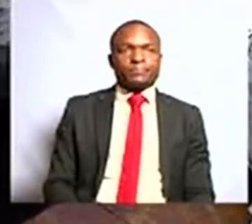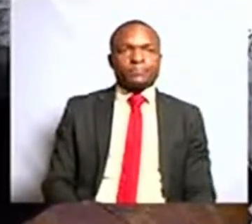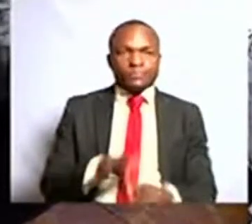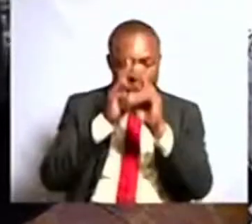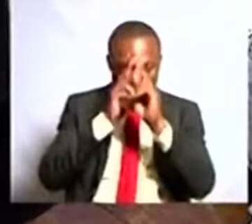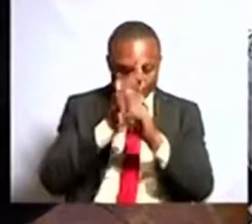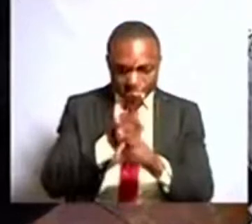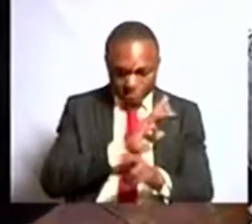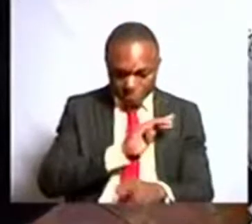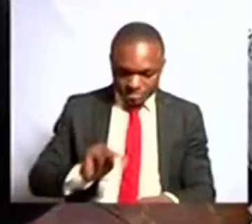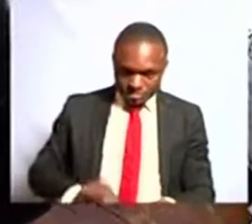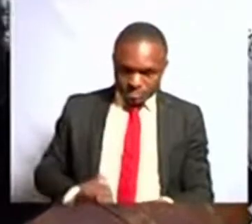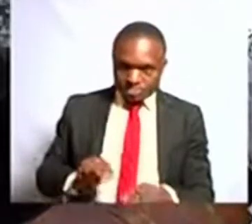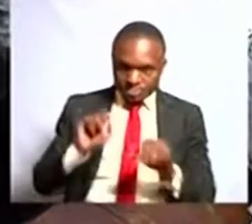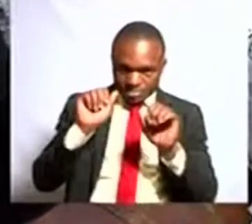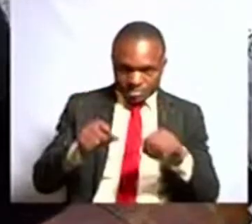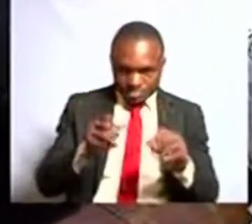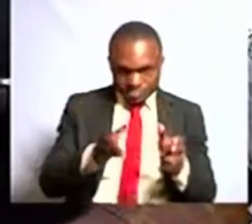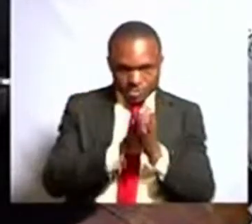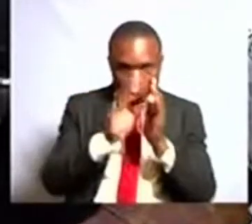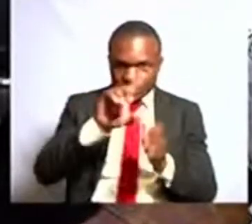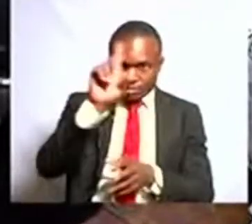Honorable members, let's proceed with the questions.